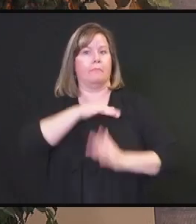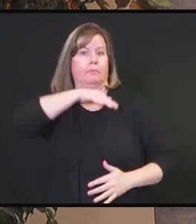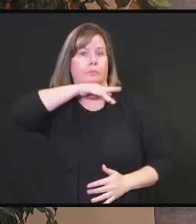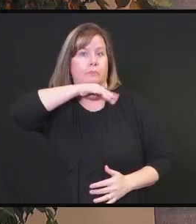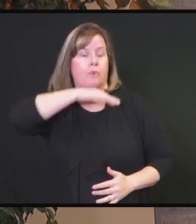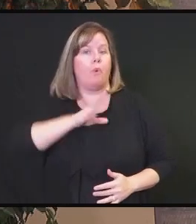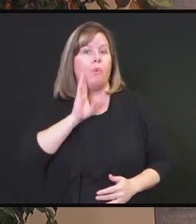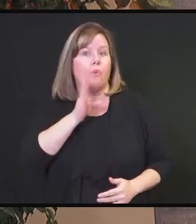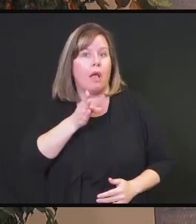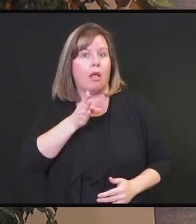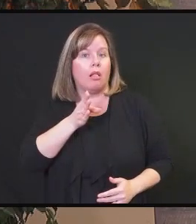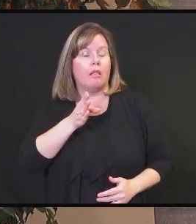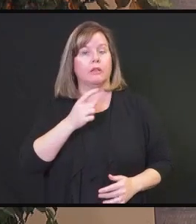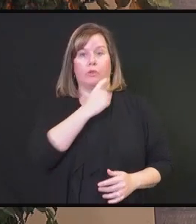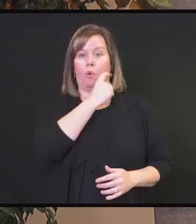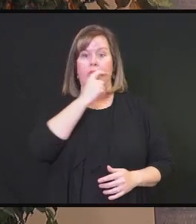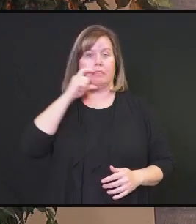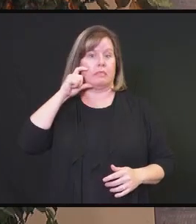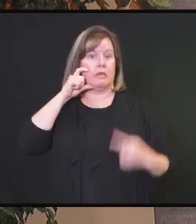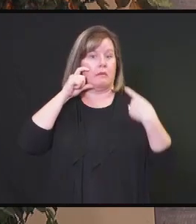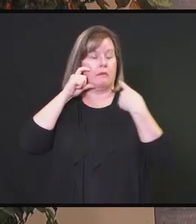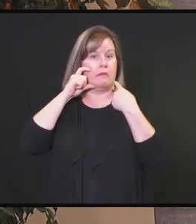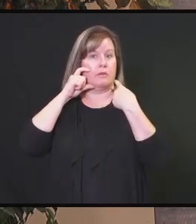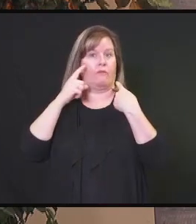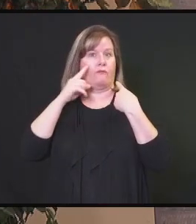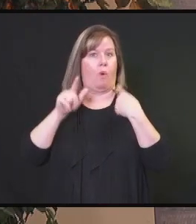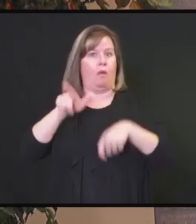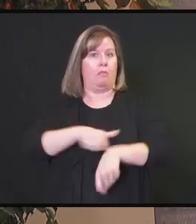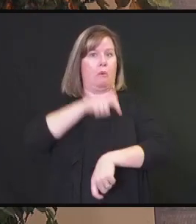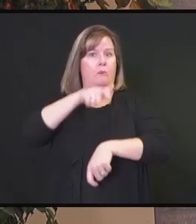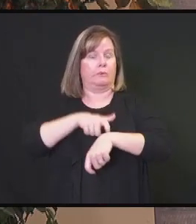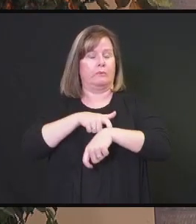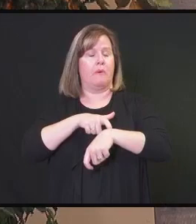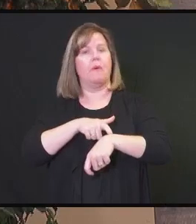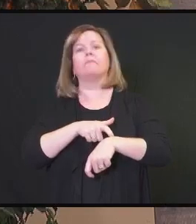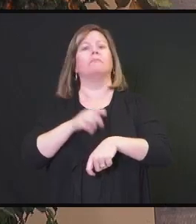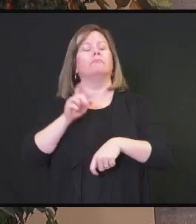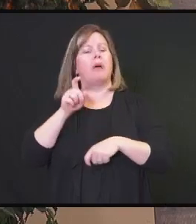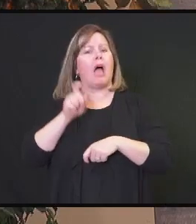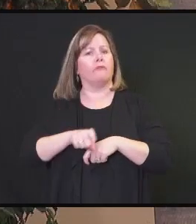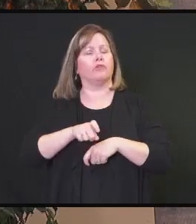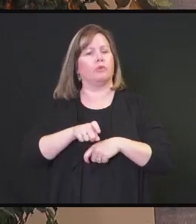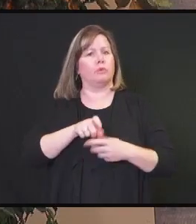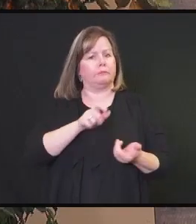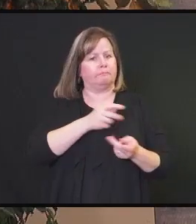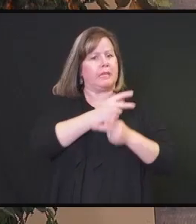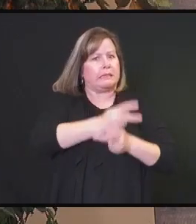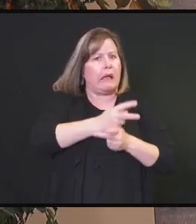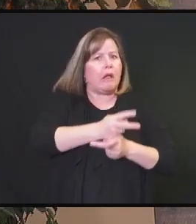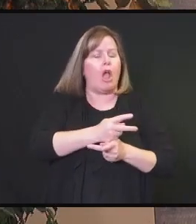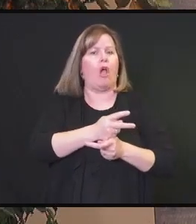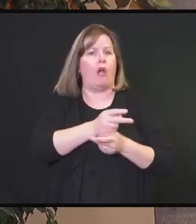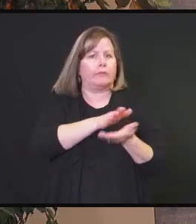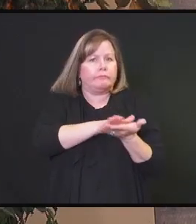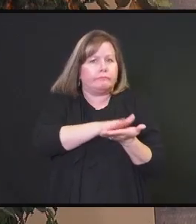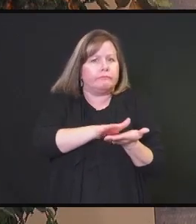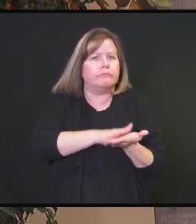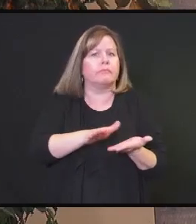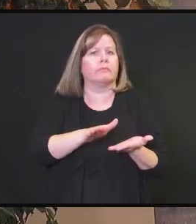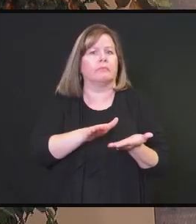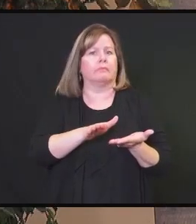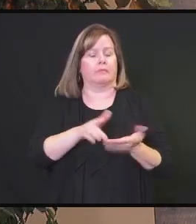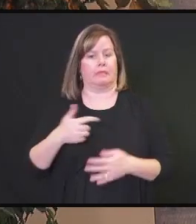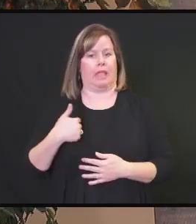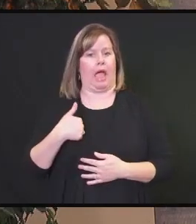it's important that I take care of it in a way that doesn't expose others to the virus. So I'm going to make sure that I take my cloth mask and